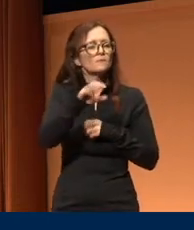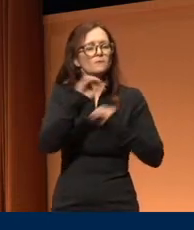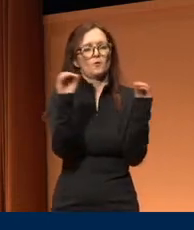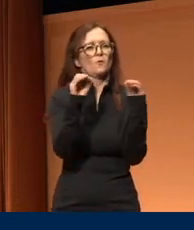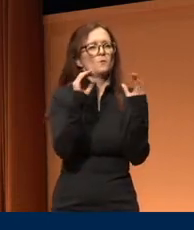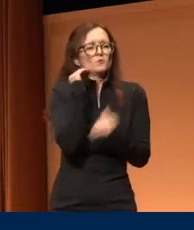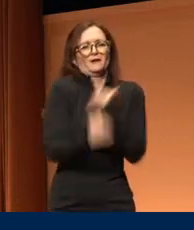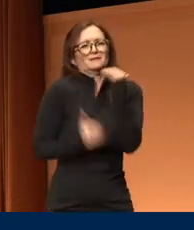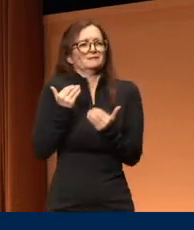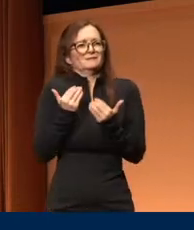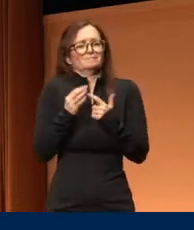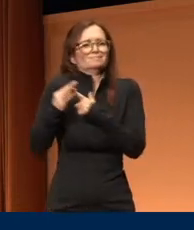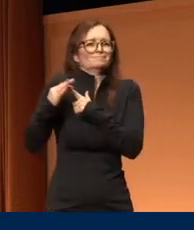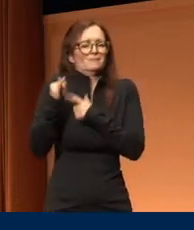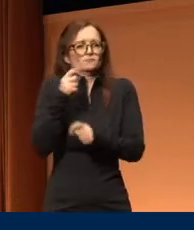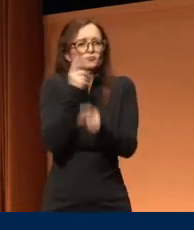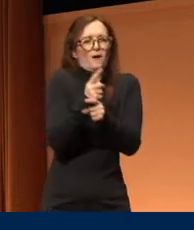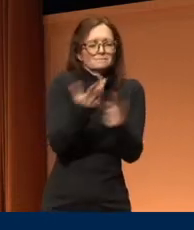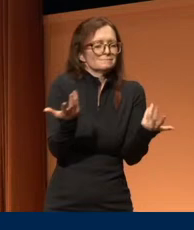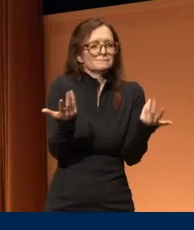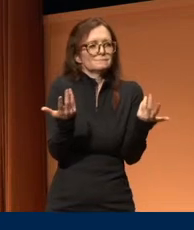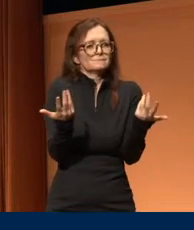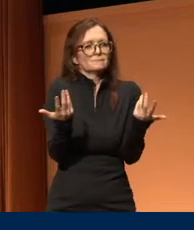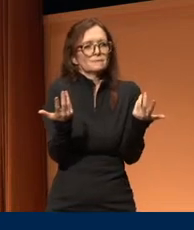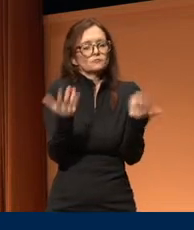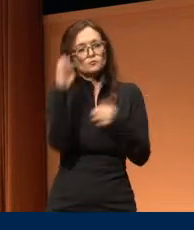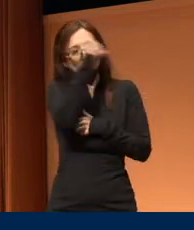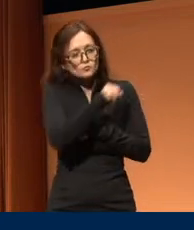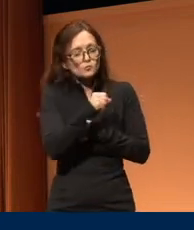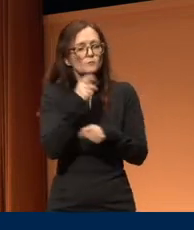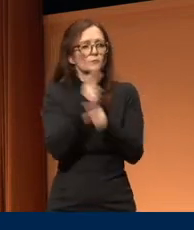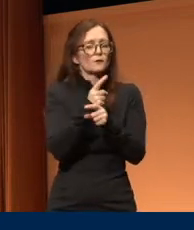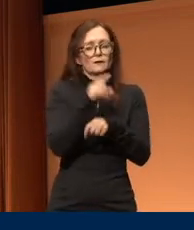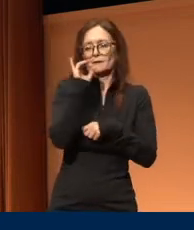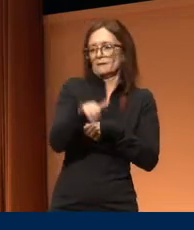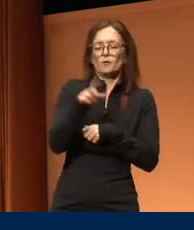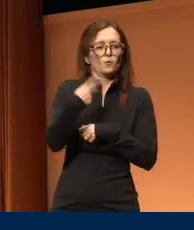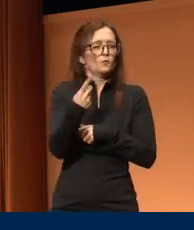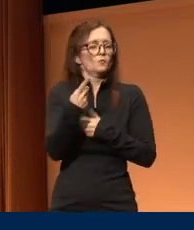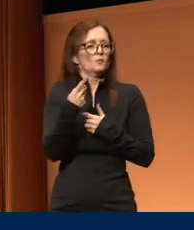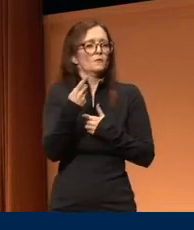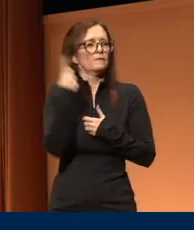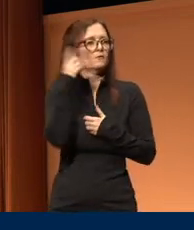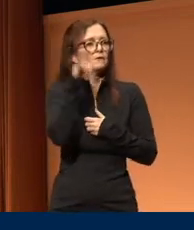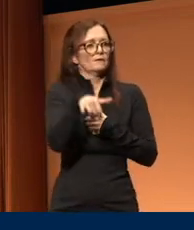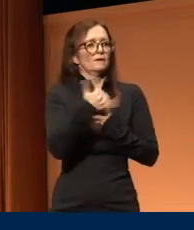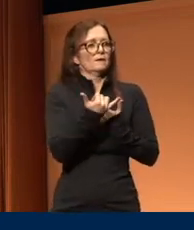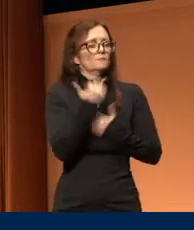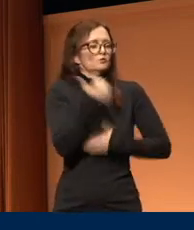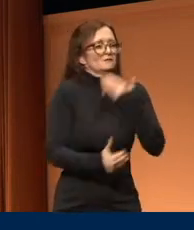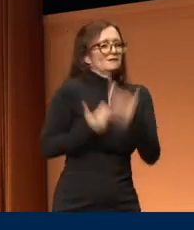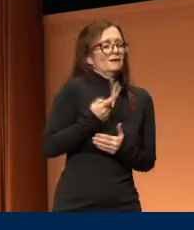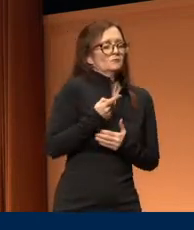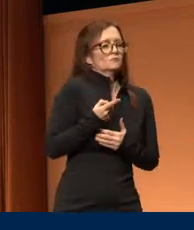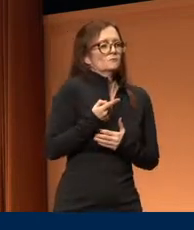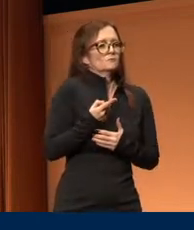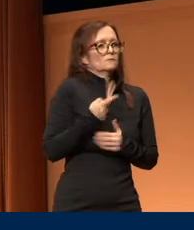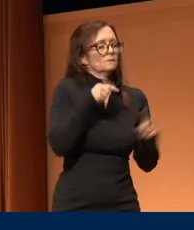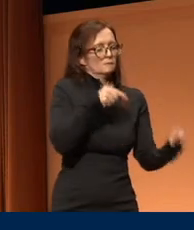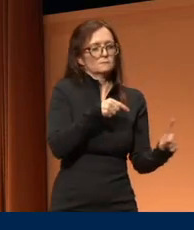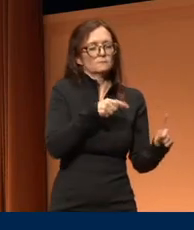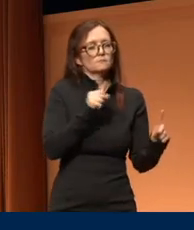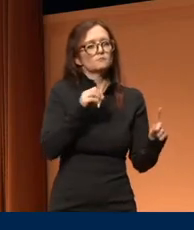procedural standard in the standard of correctness to assume, and the right outcome can only be the one produced by the procedure, centrally